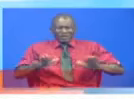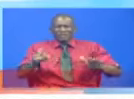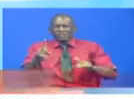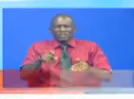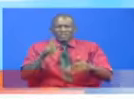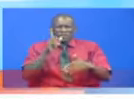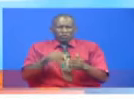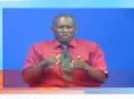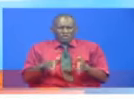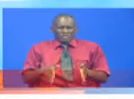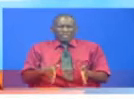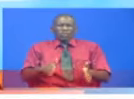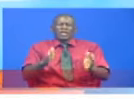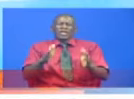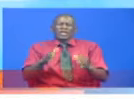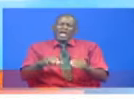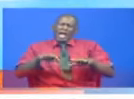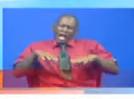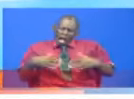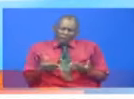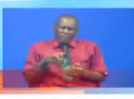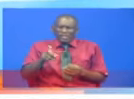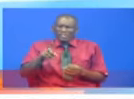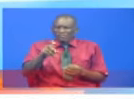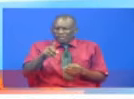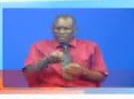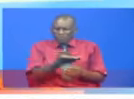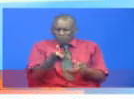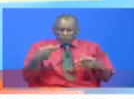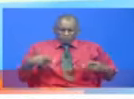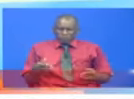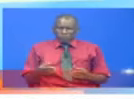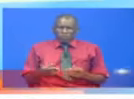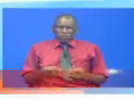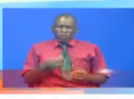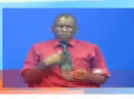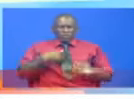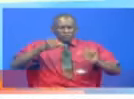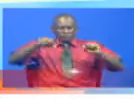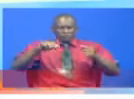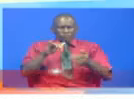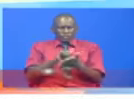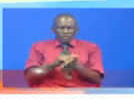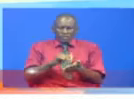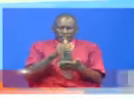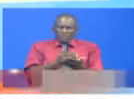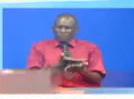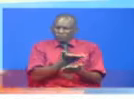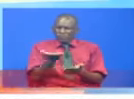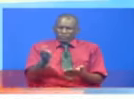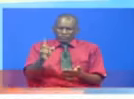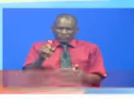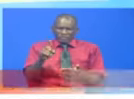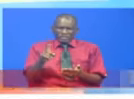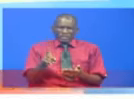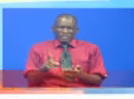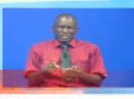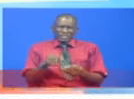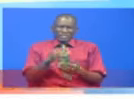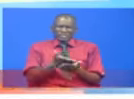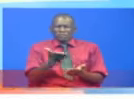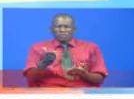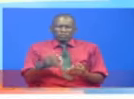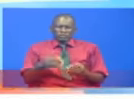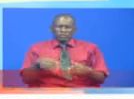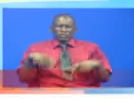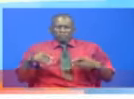the form of this virus in such people? There is a possibility that some of these viruses in some of these